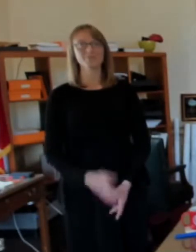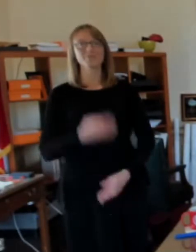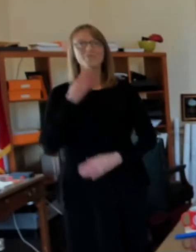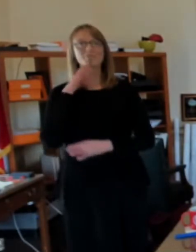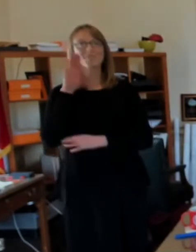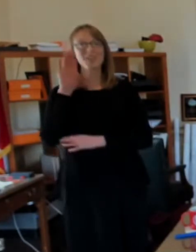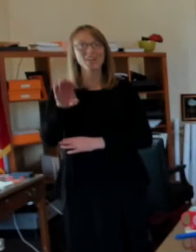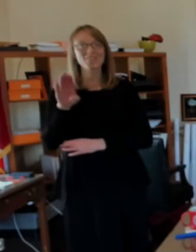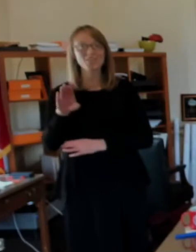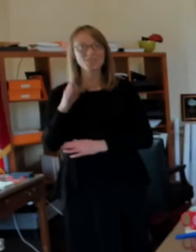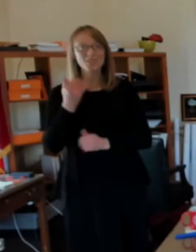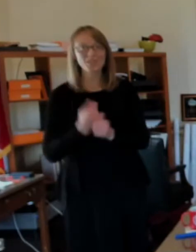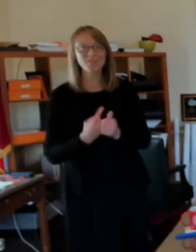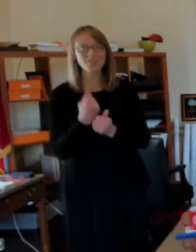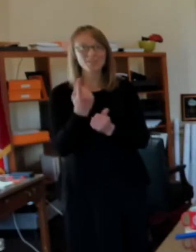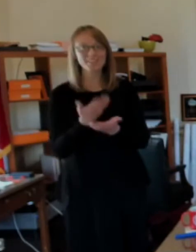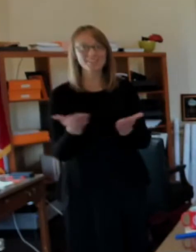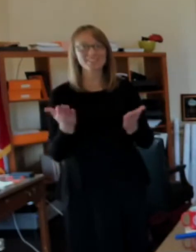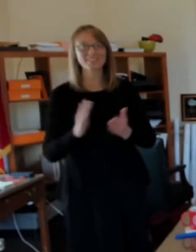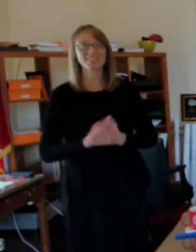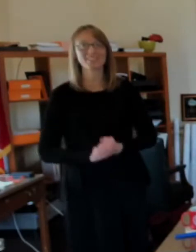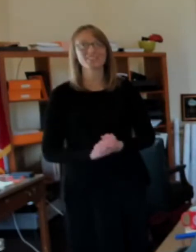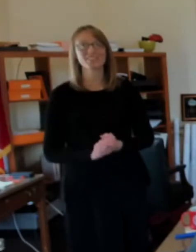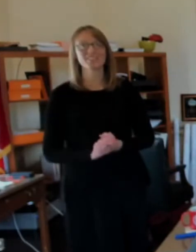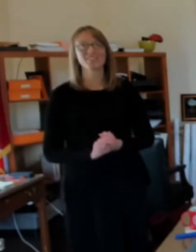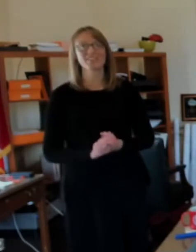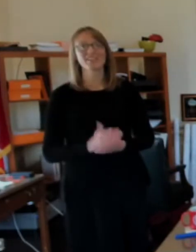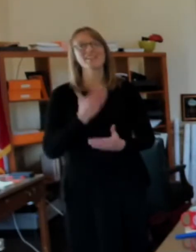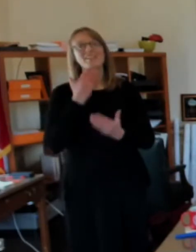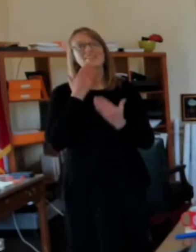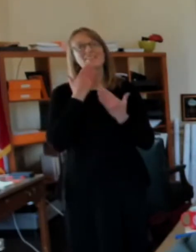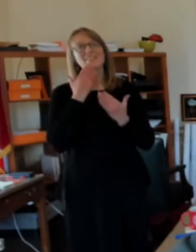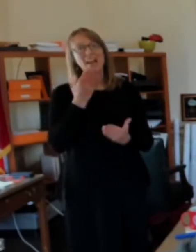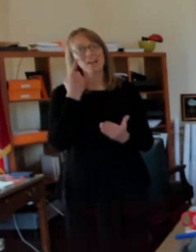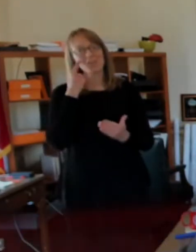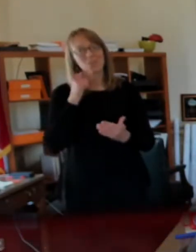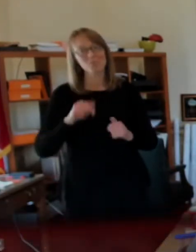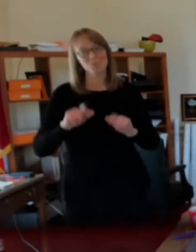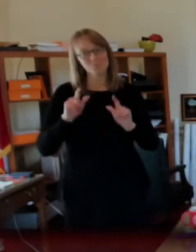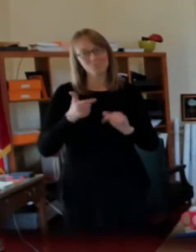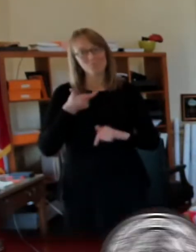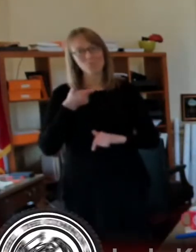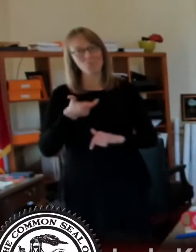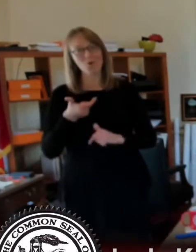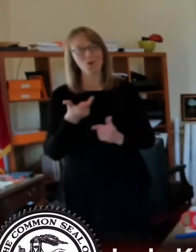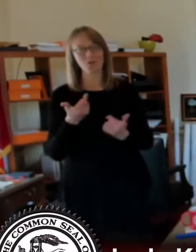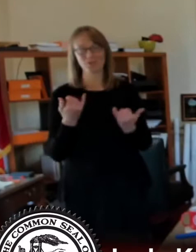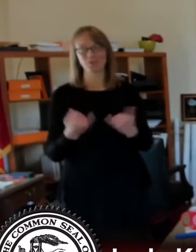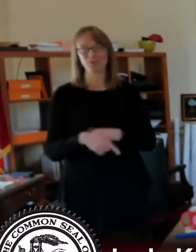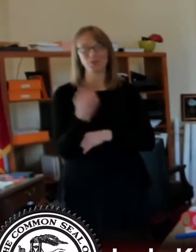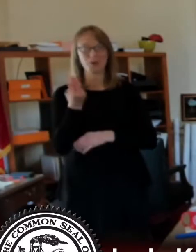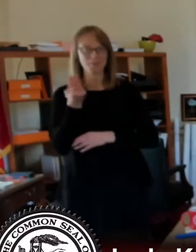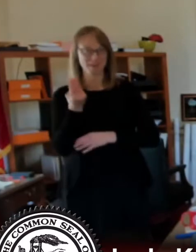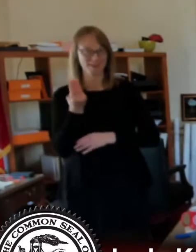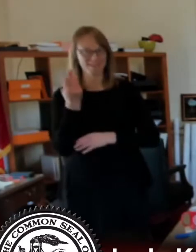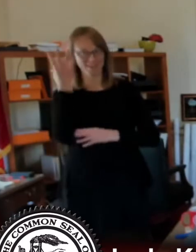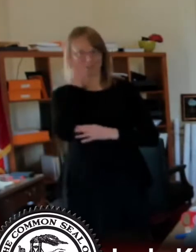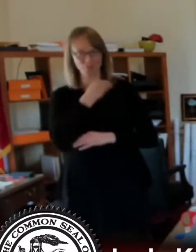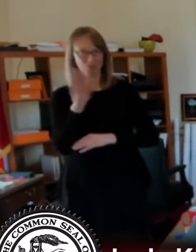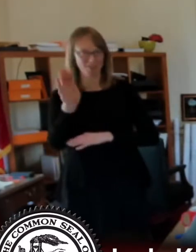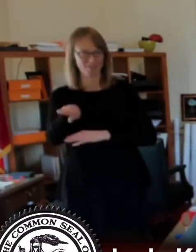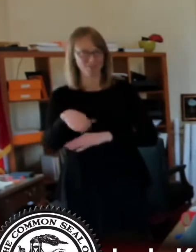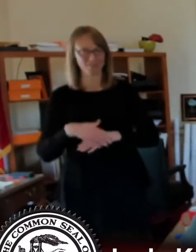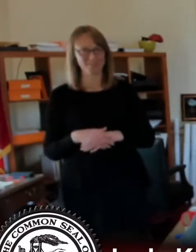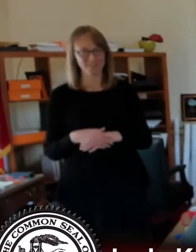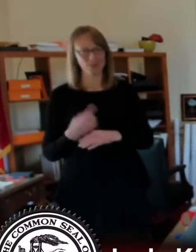Good afternoon, everyone. Thank you for being with us here on this pretty Monday afternoon. We were with you on